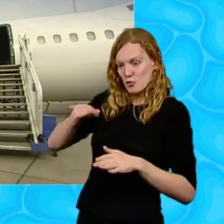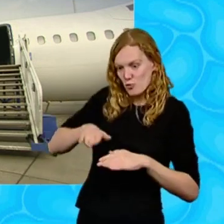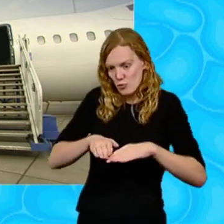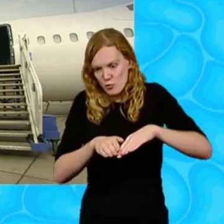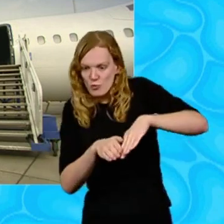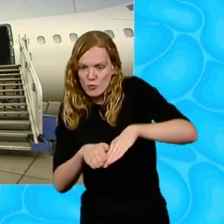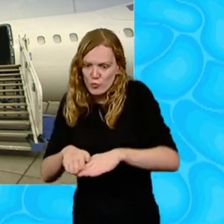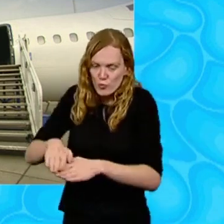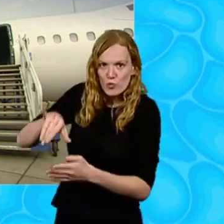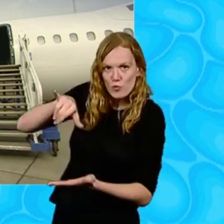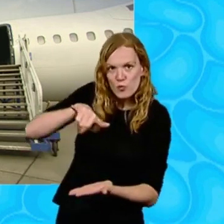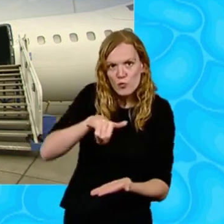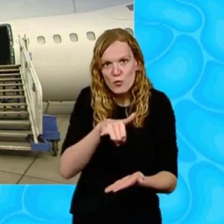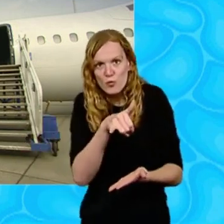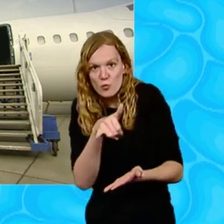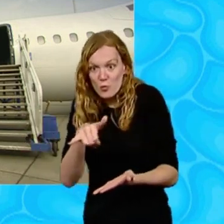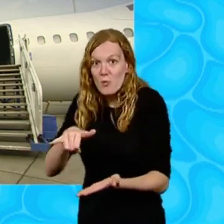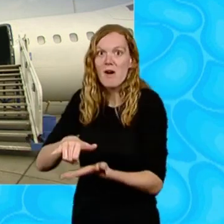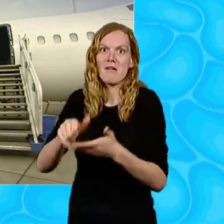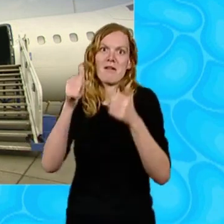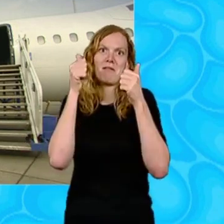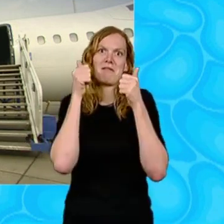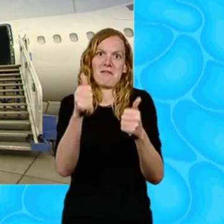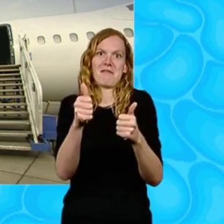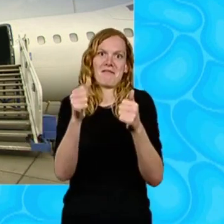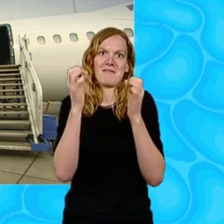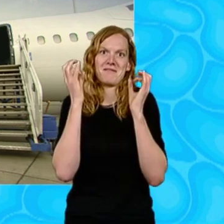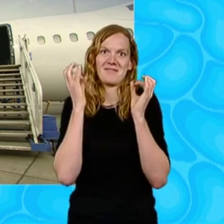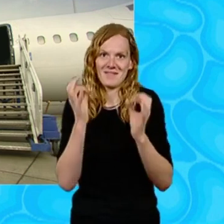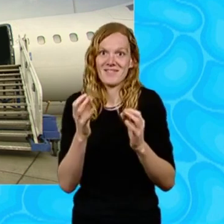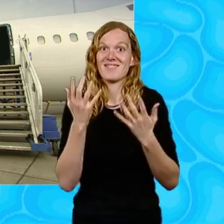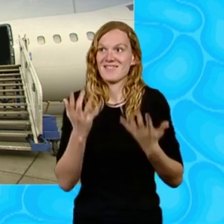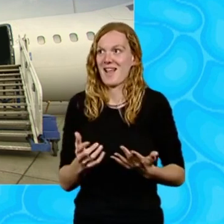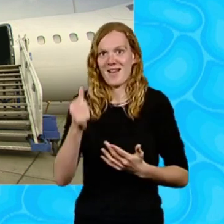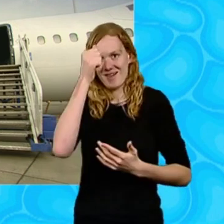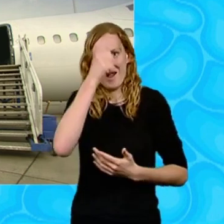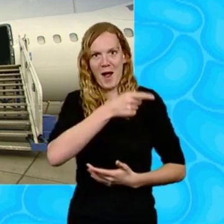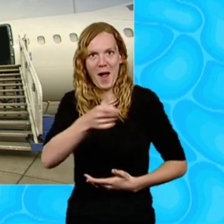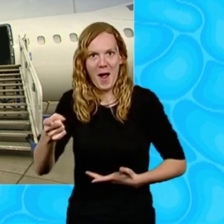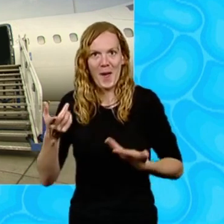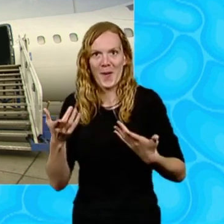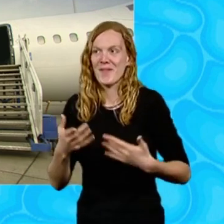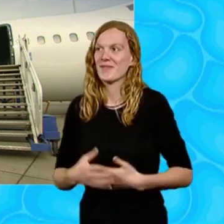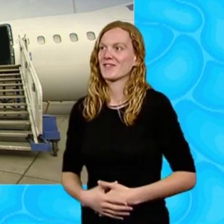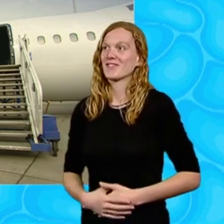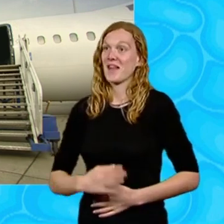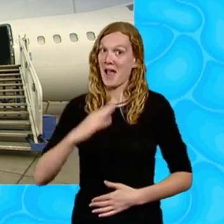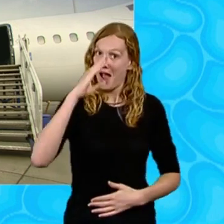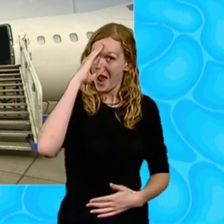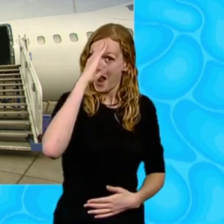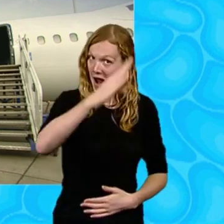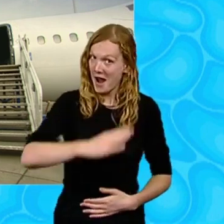to land. That's it. You can go any way you like. And now let's give our